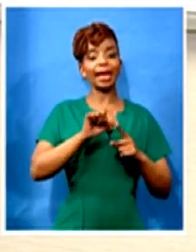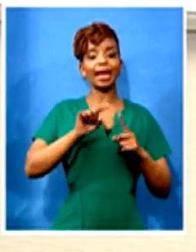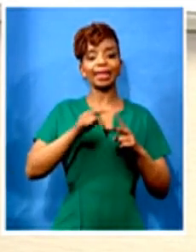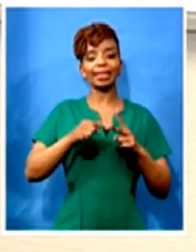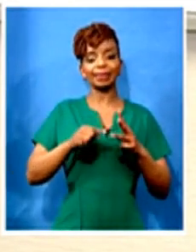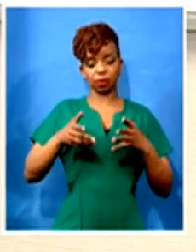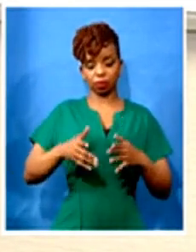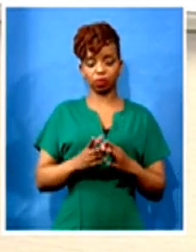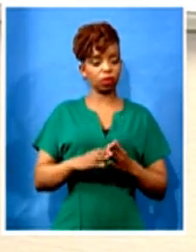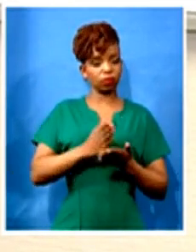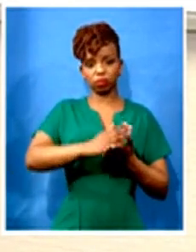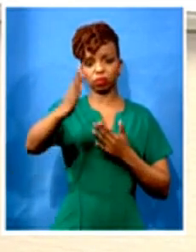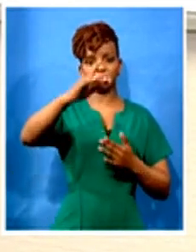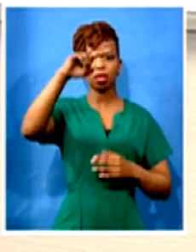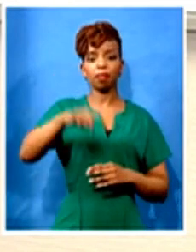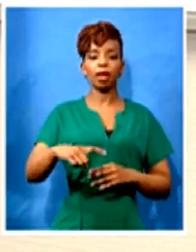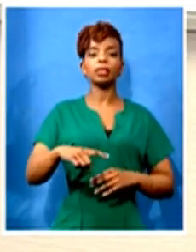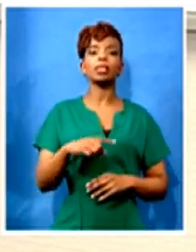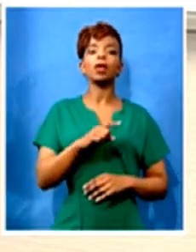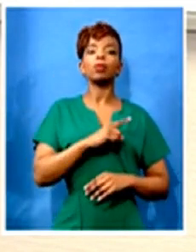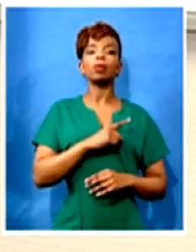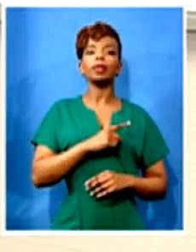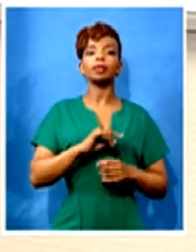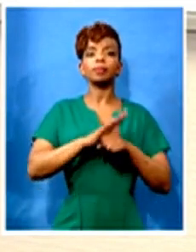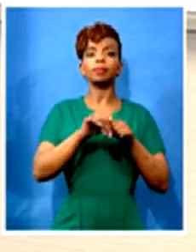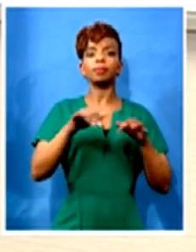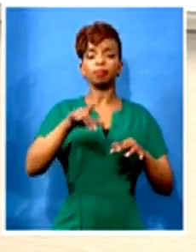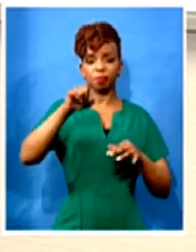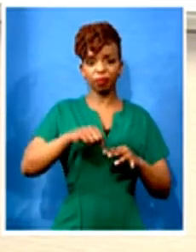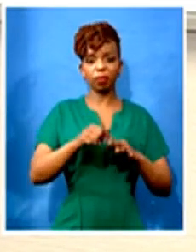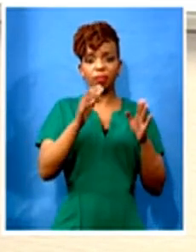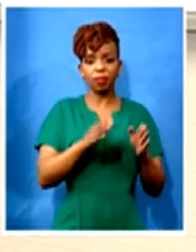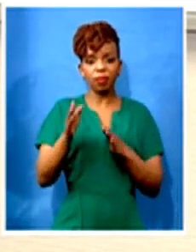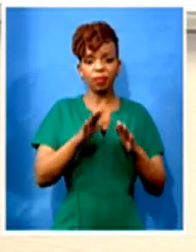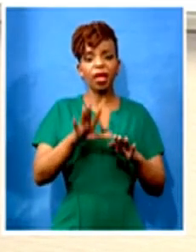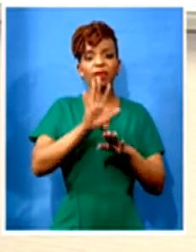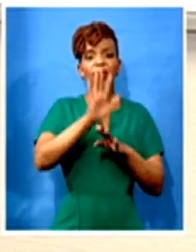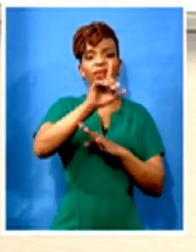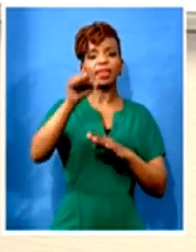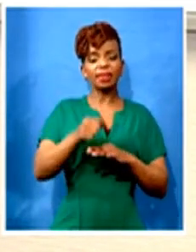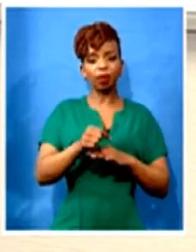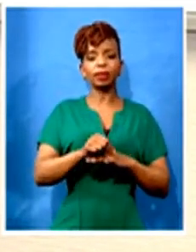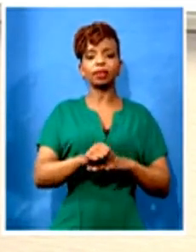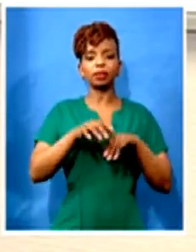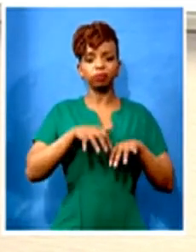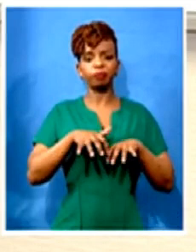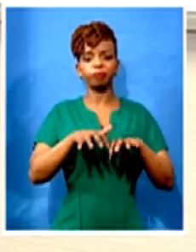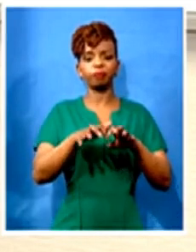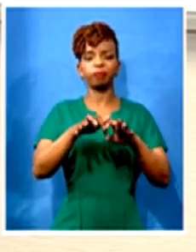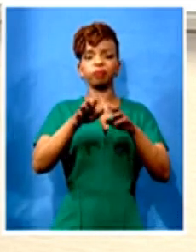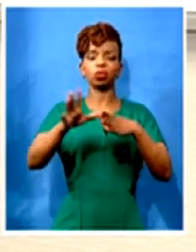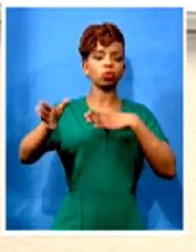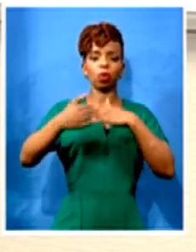a 50,000 person march to that embassy to close it ourselves if his government does not recall him. How will that